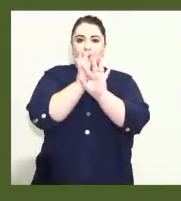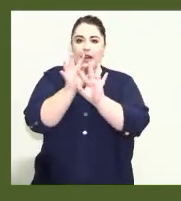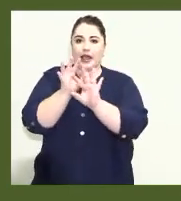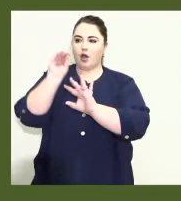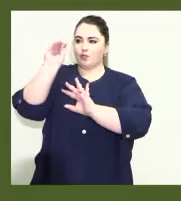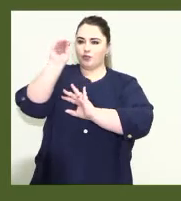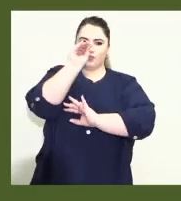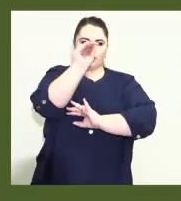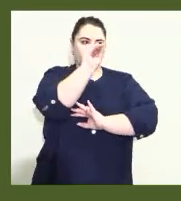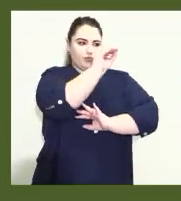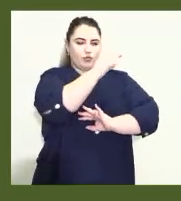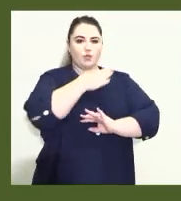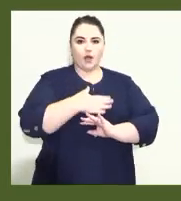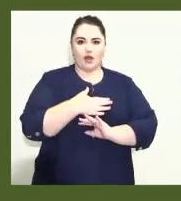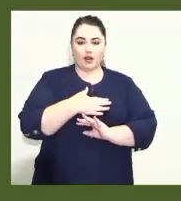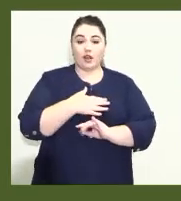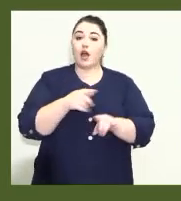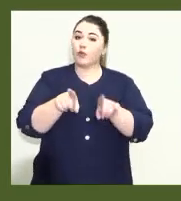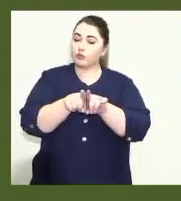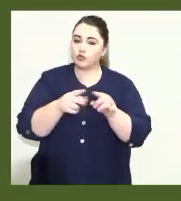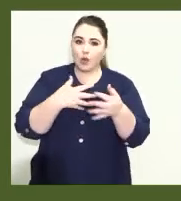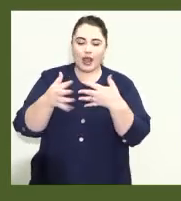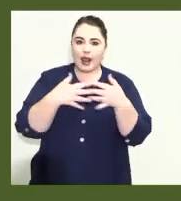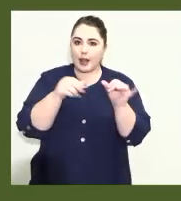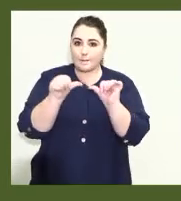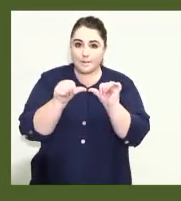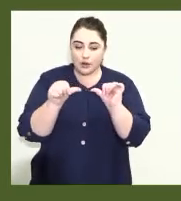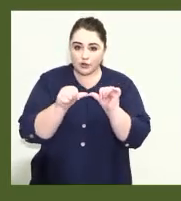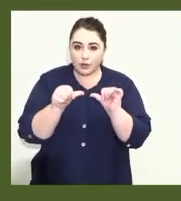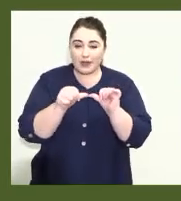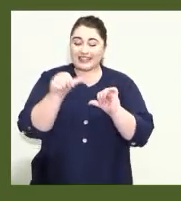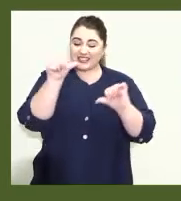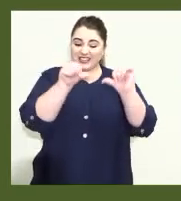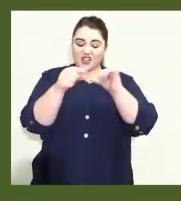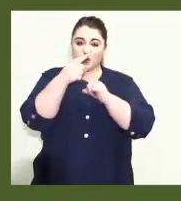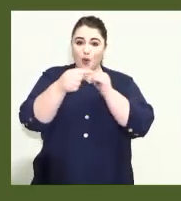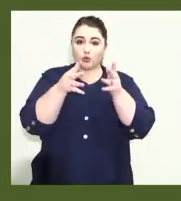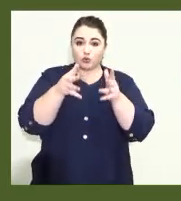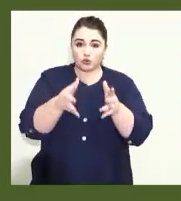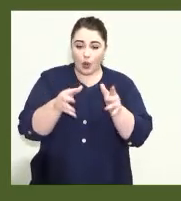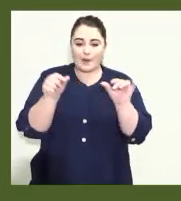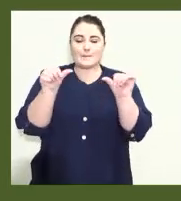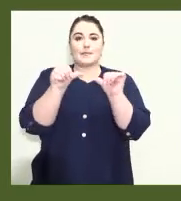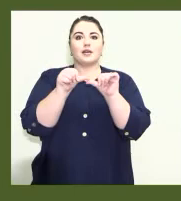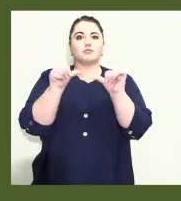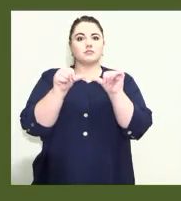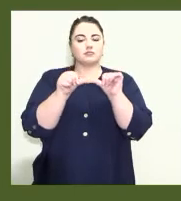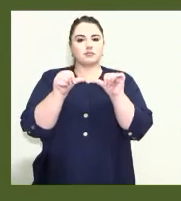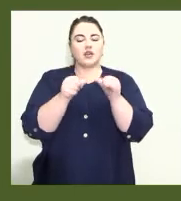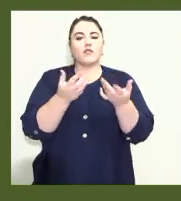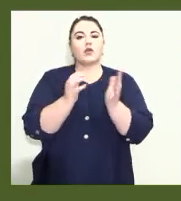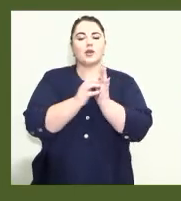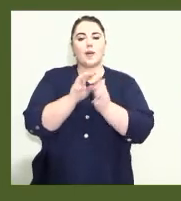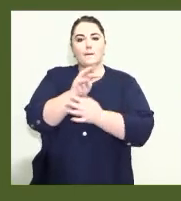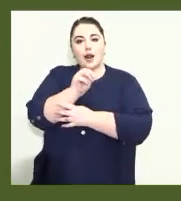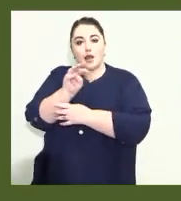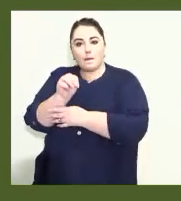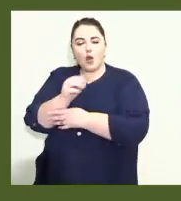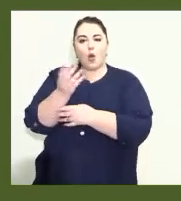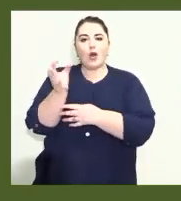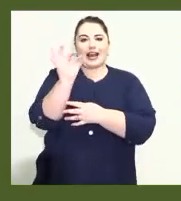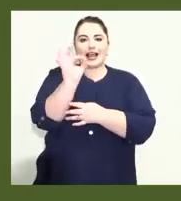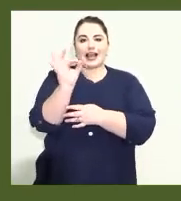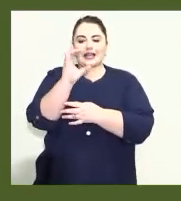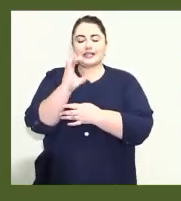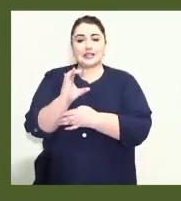And whenever you have any measurements, because that's what science is about, exact science is about measurements, let's say millimeters